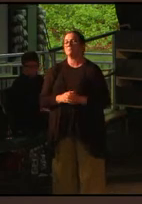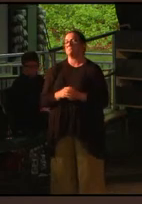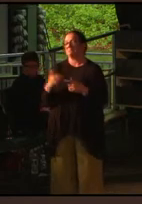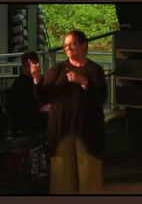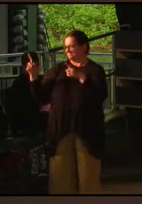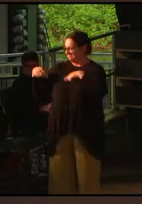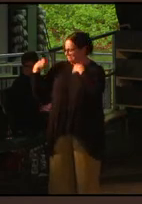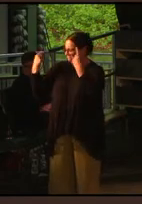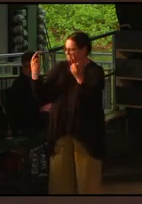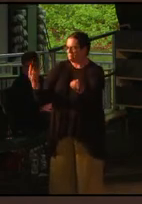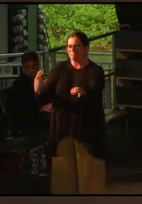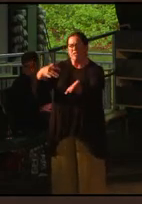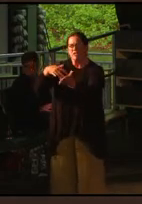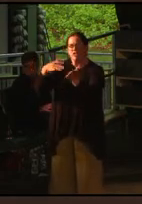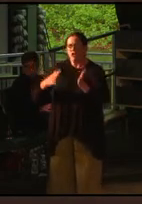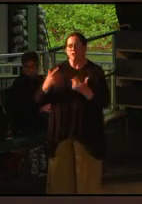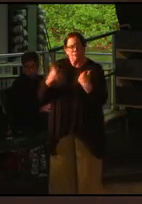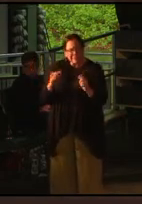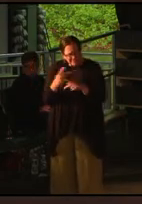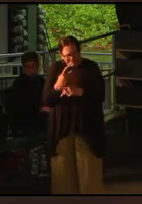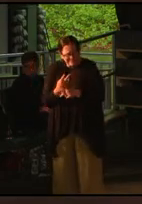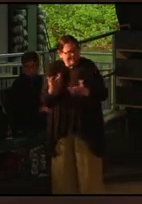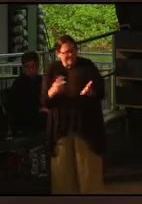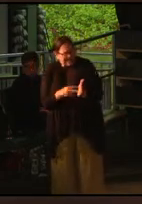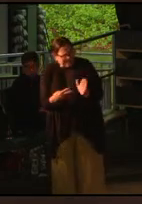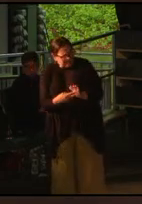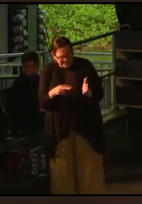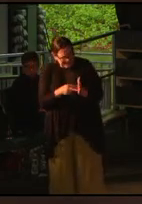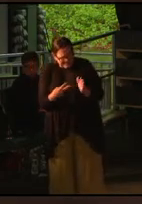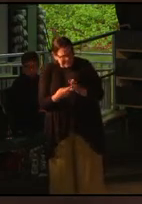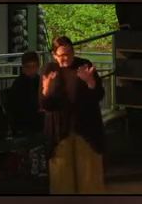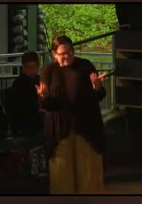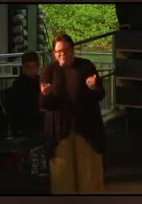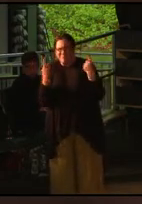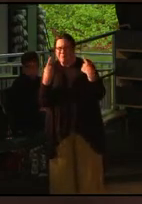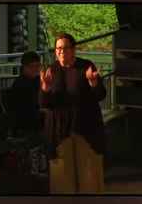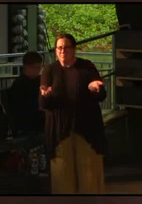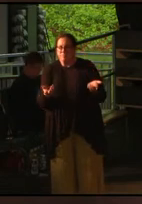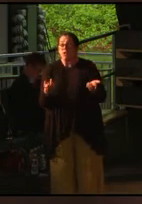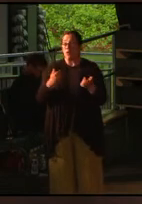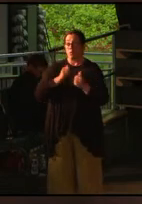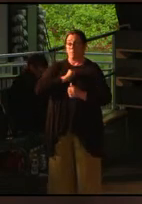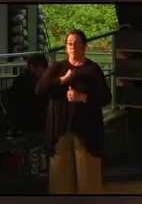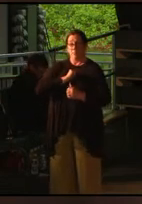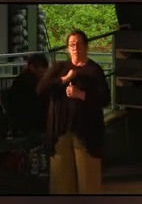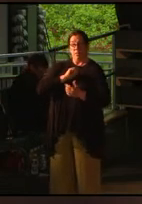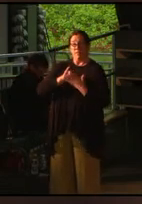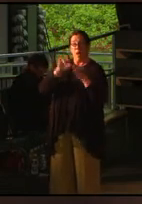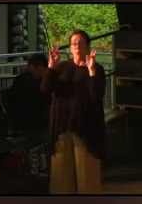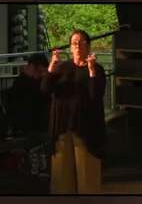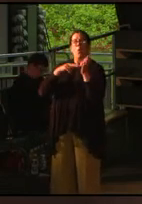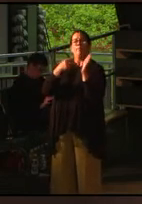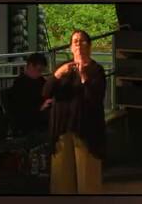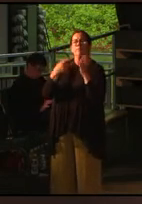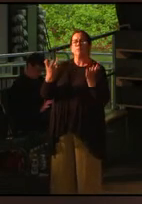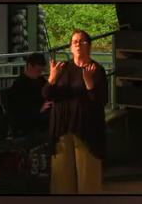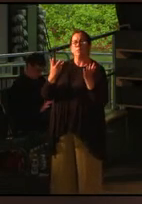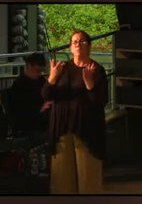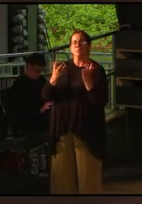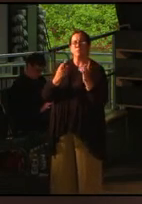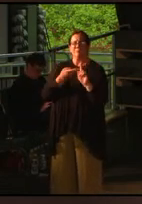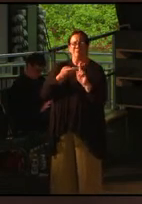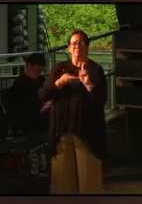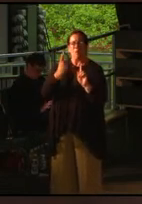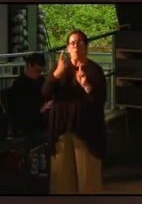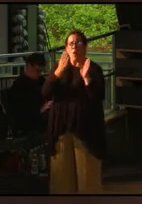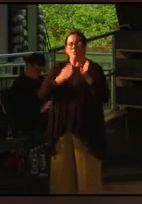what Socrates meant by that. What that quote means to me is that no person can know everything, and that there